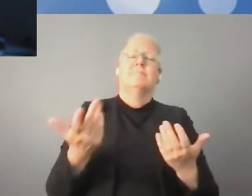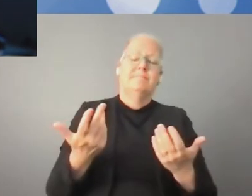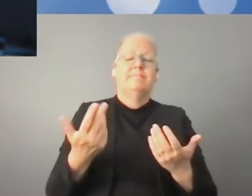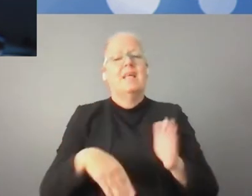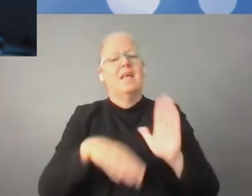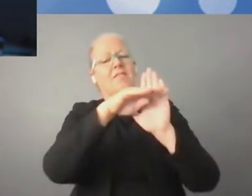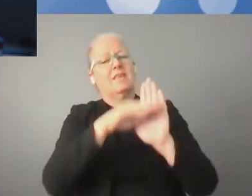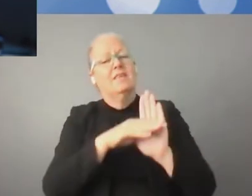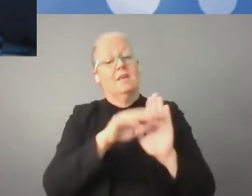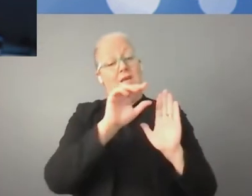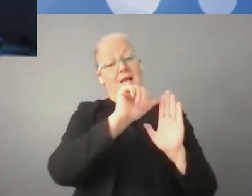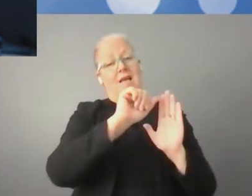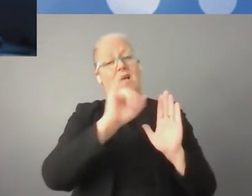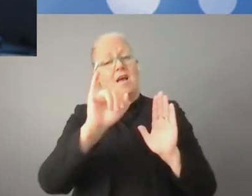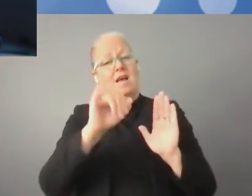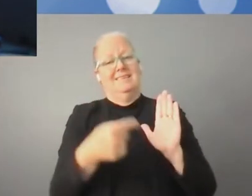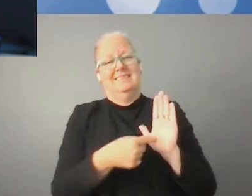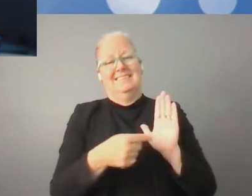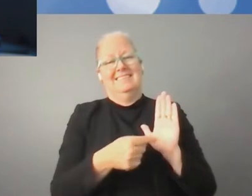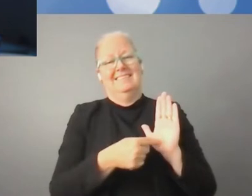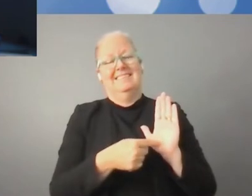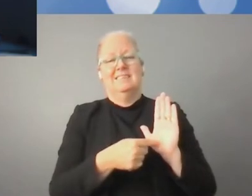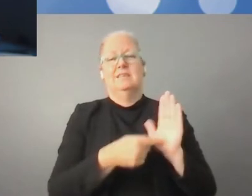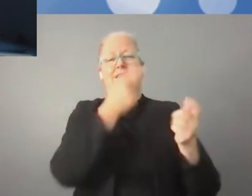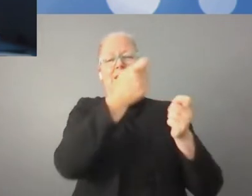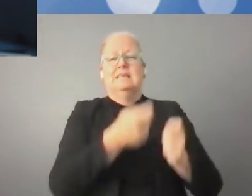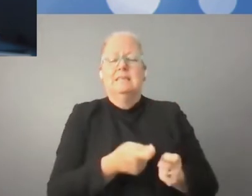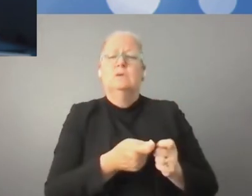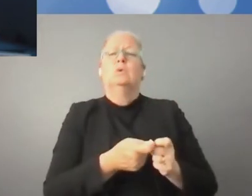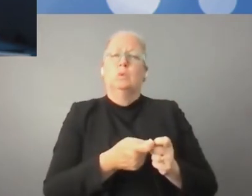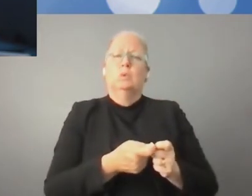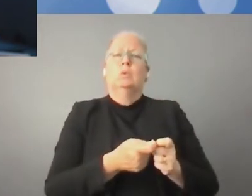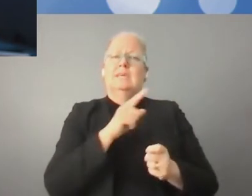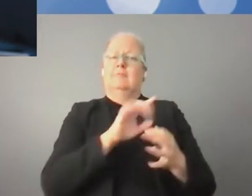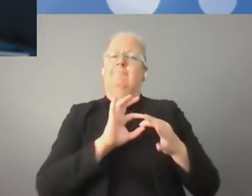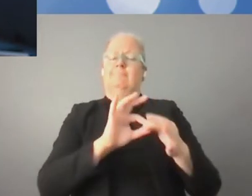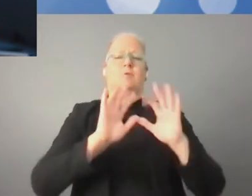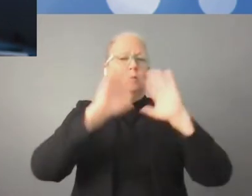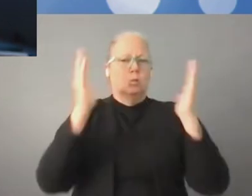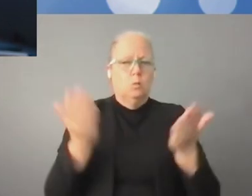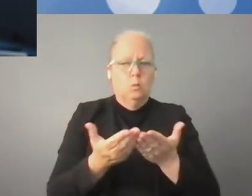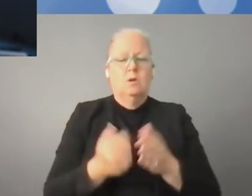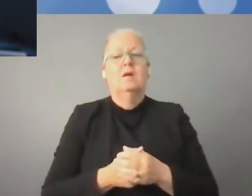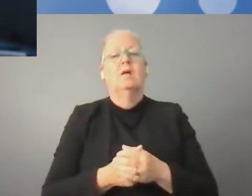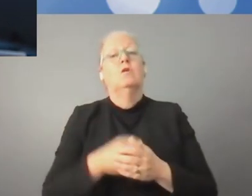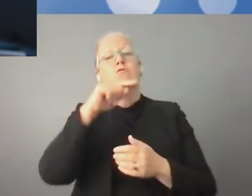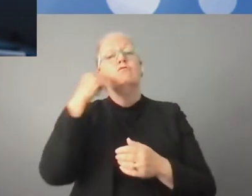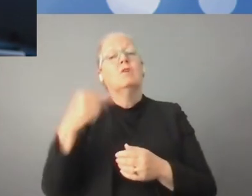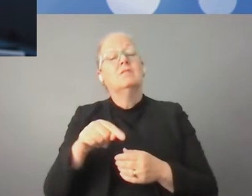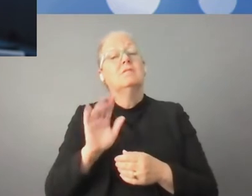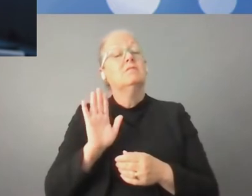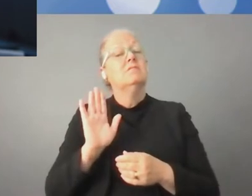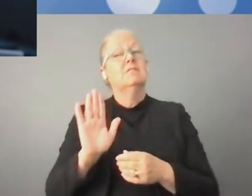is relevant to all over the world russia's top priority is a human centric